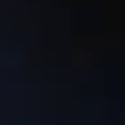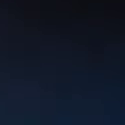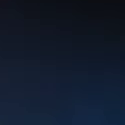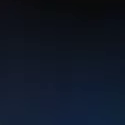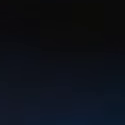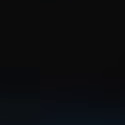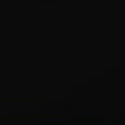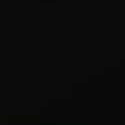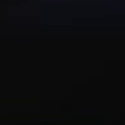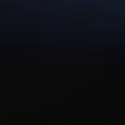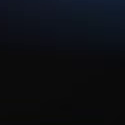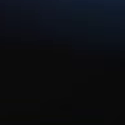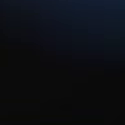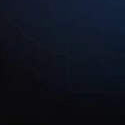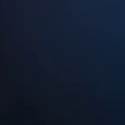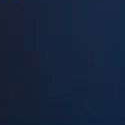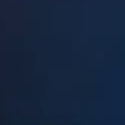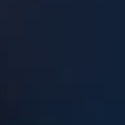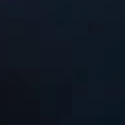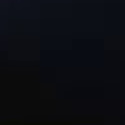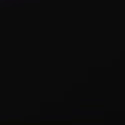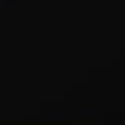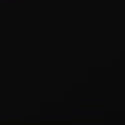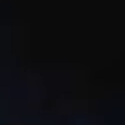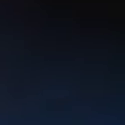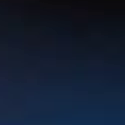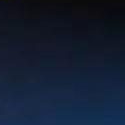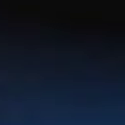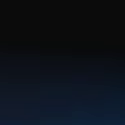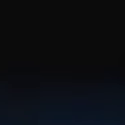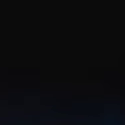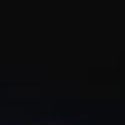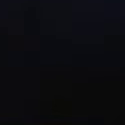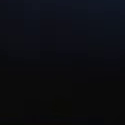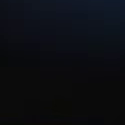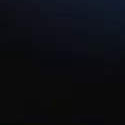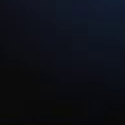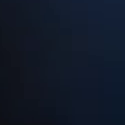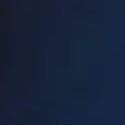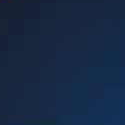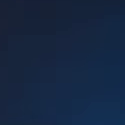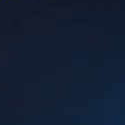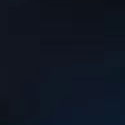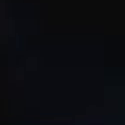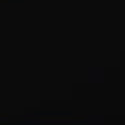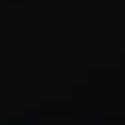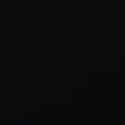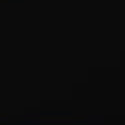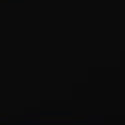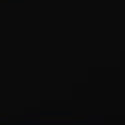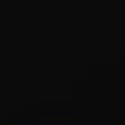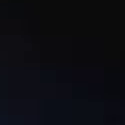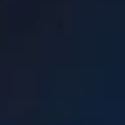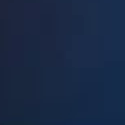attitude. We are ignorant of this great objective fact. The